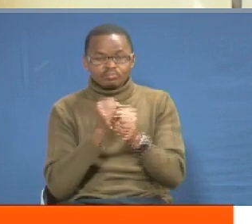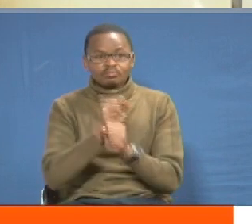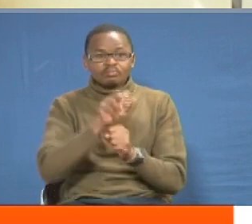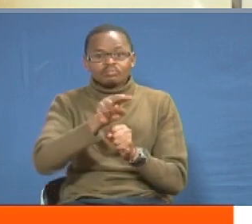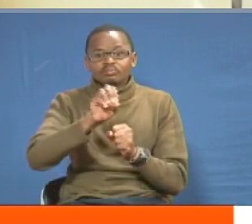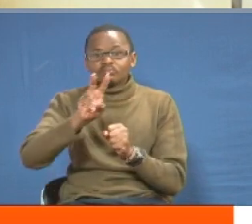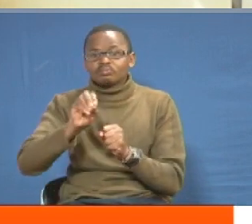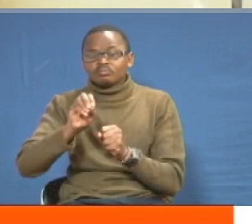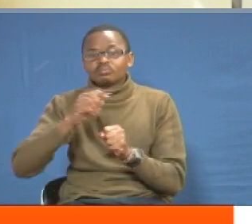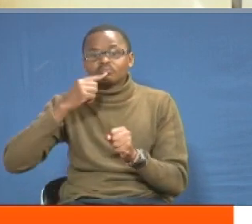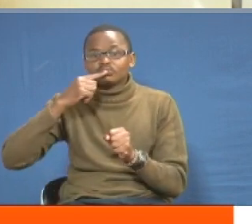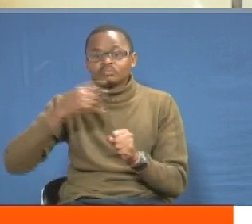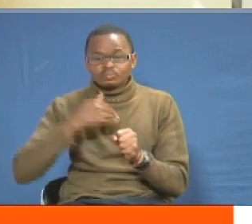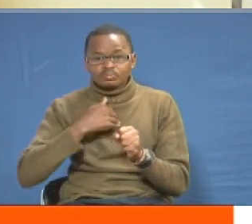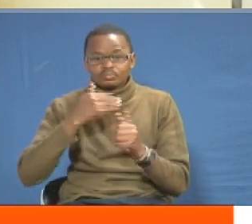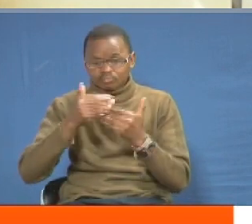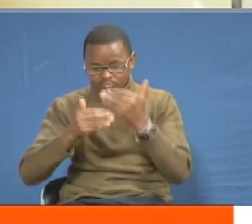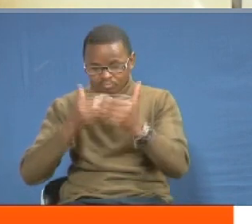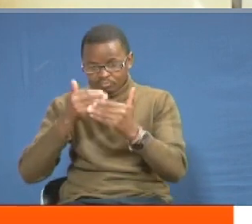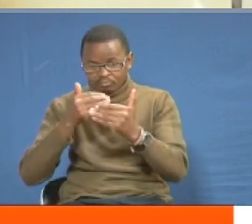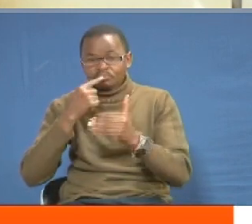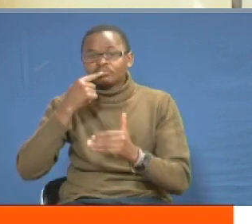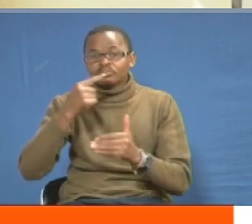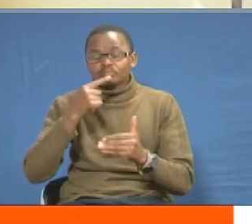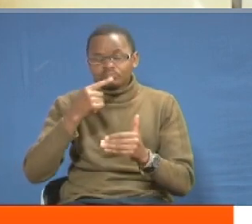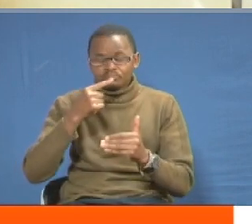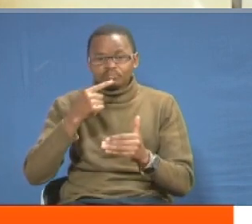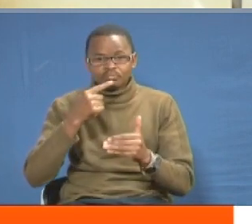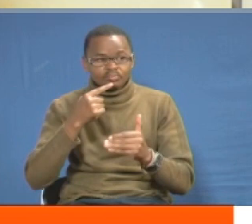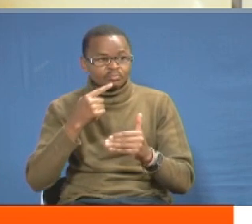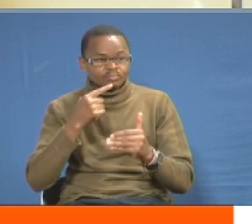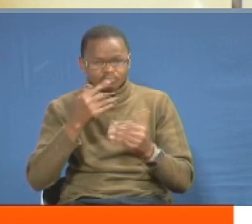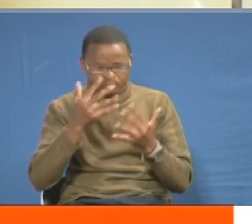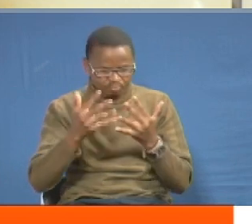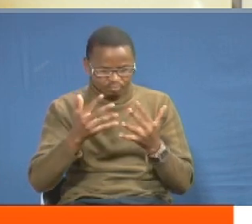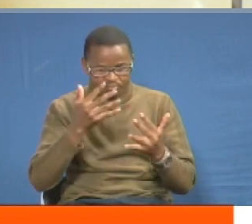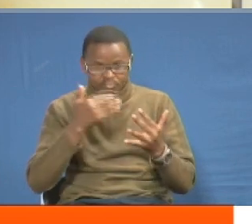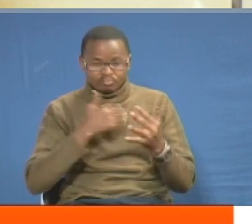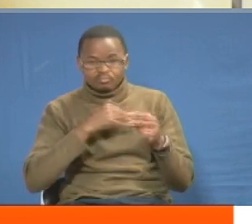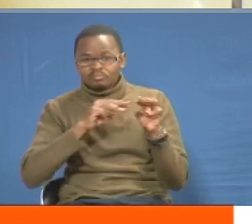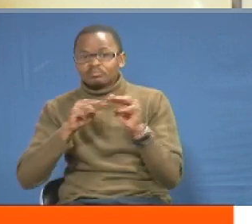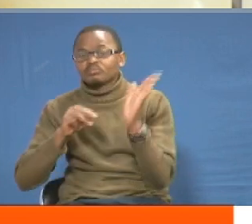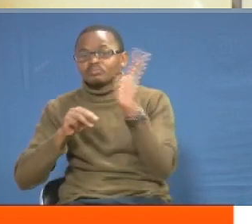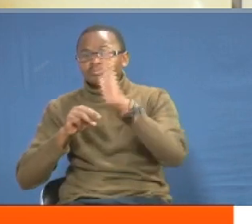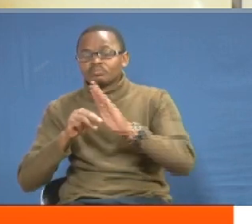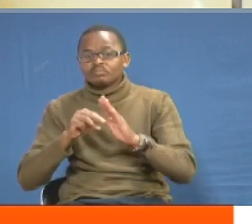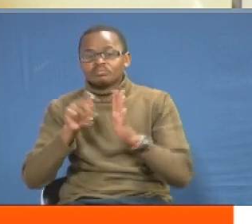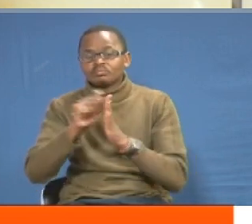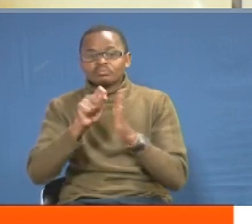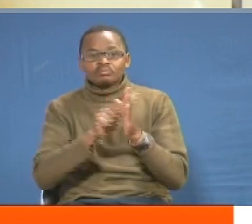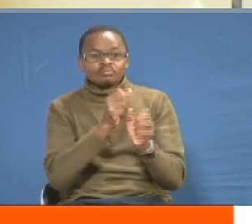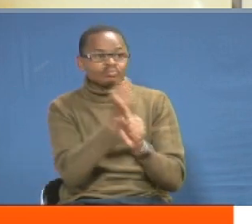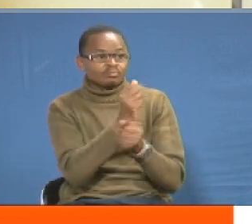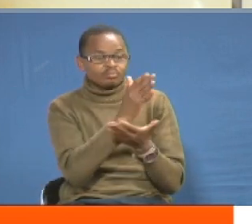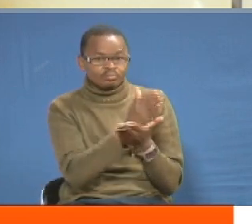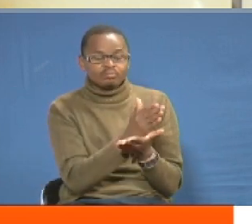year 2020, will you say that you've made progress? Will you say you're stagnating? Will you say that you're moving backward in terms